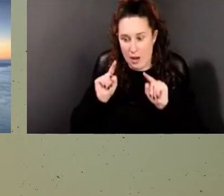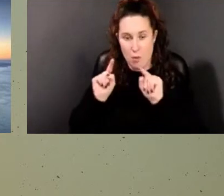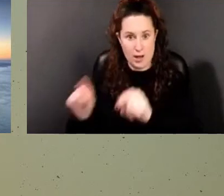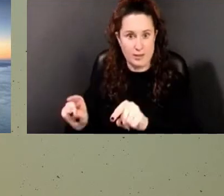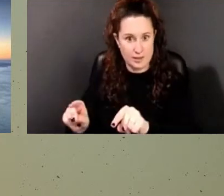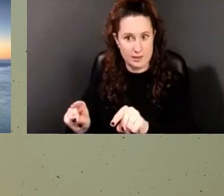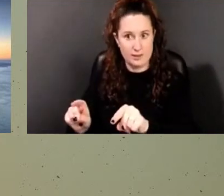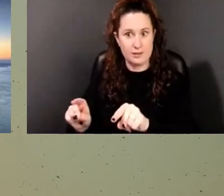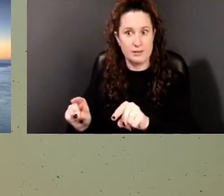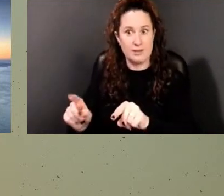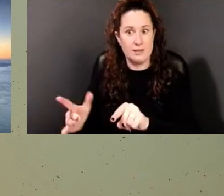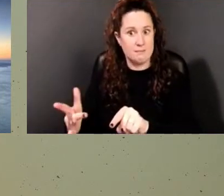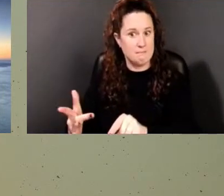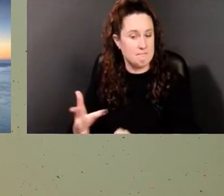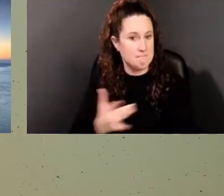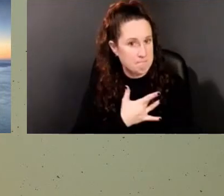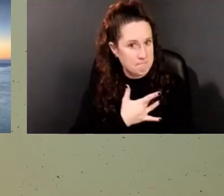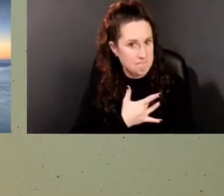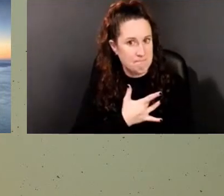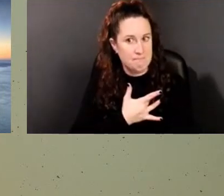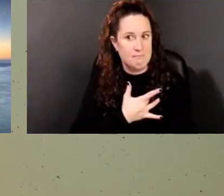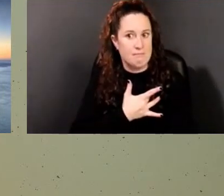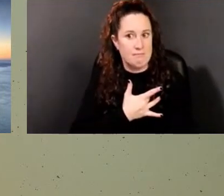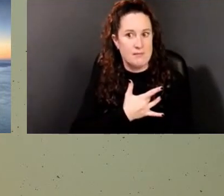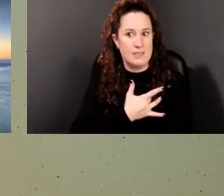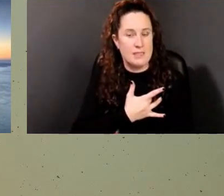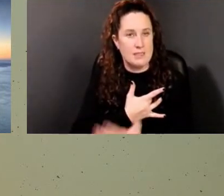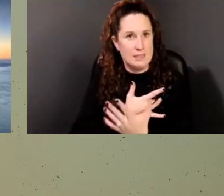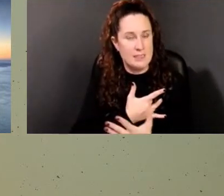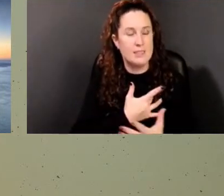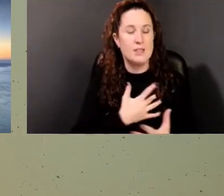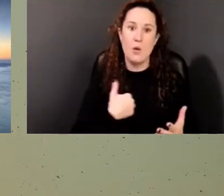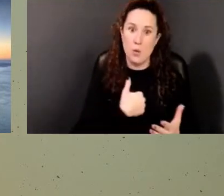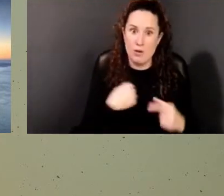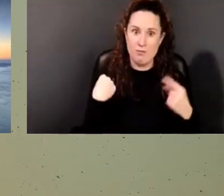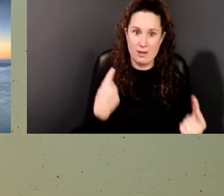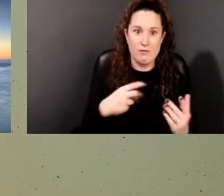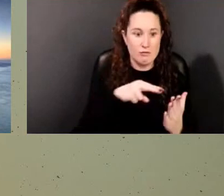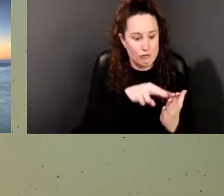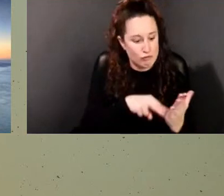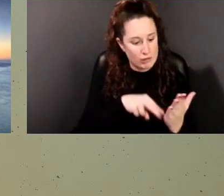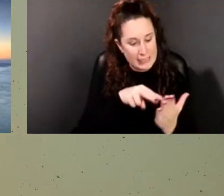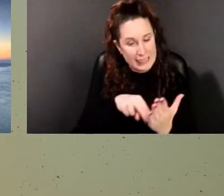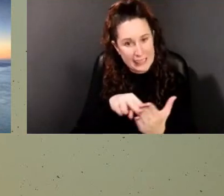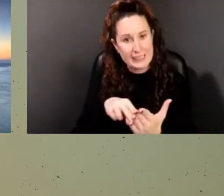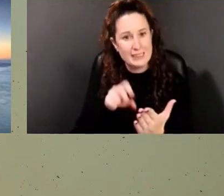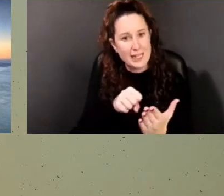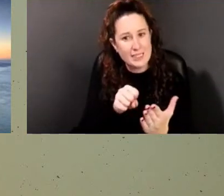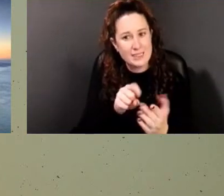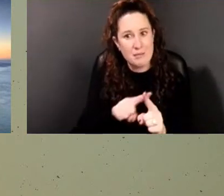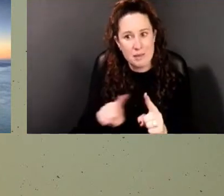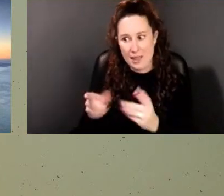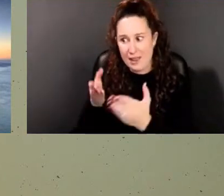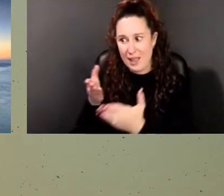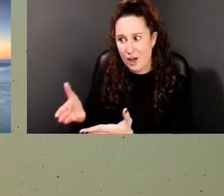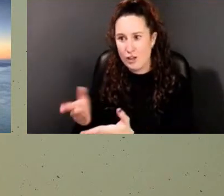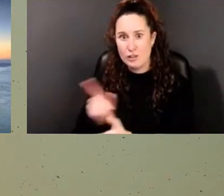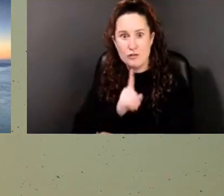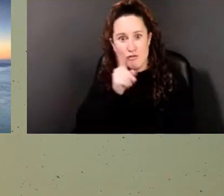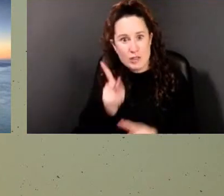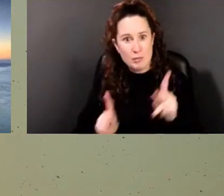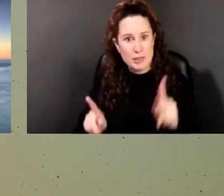home not just what we're reading about, but that these are real people with real feelings, with real